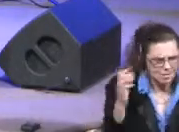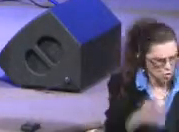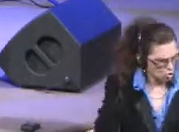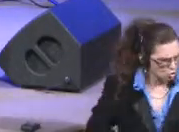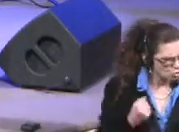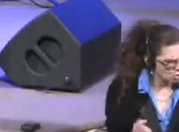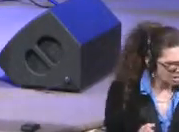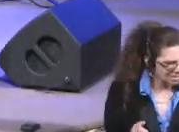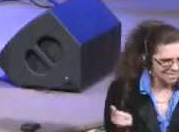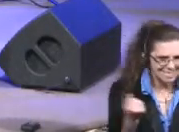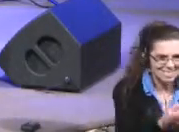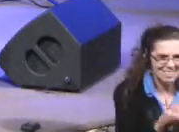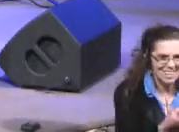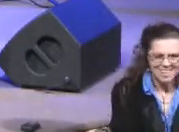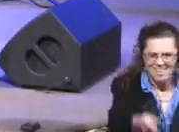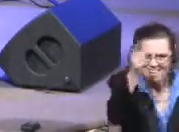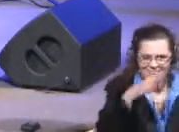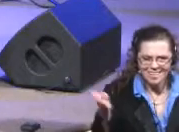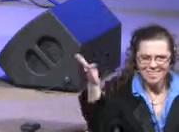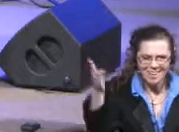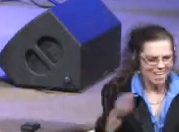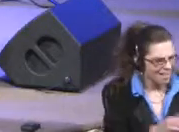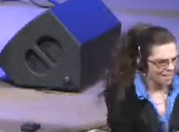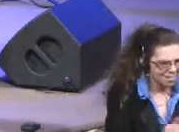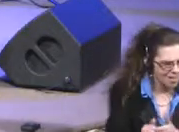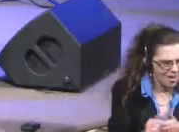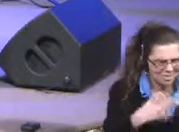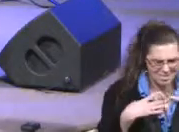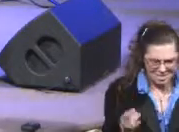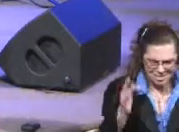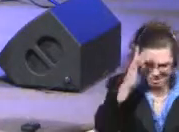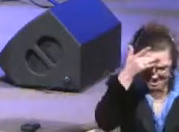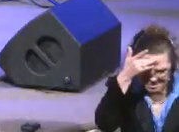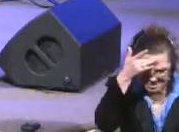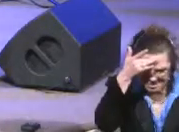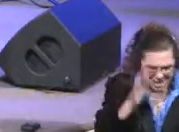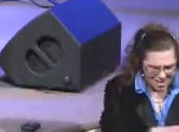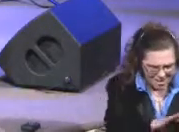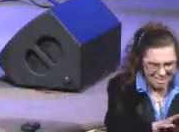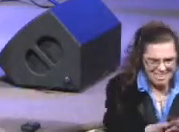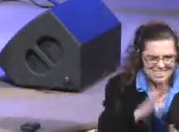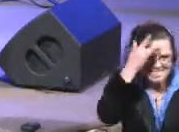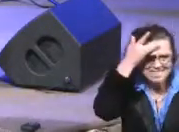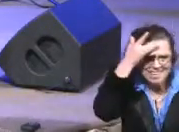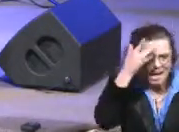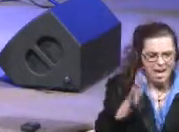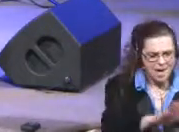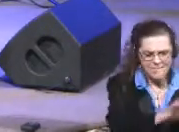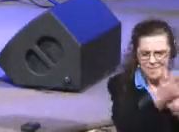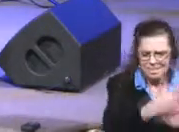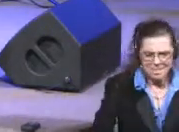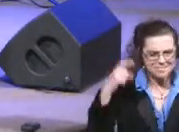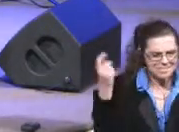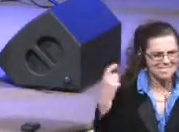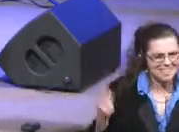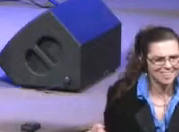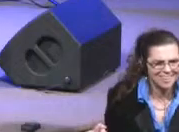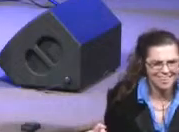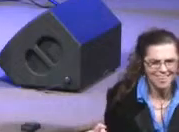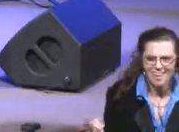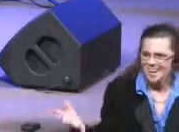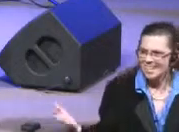and sustains. He guards and he guides. He heals the sick. He cleanses the lepers. He forgives sinners. He